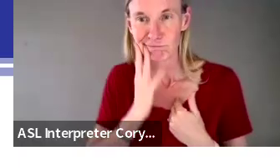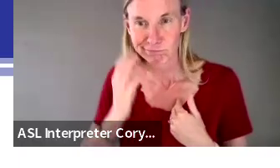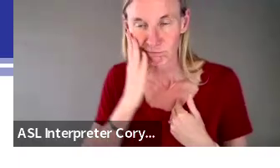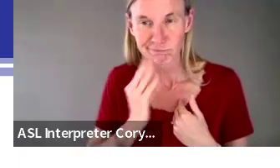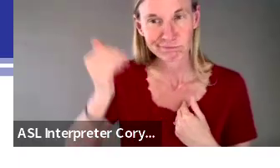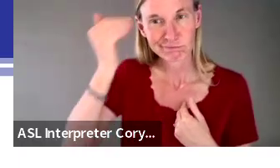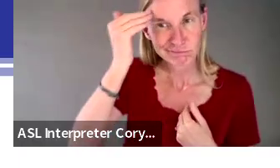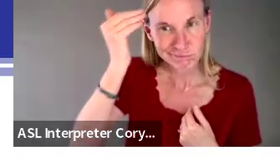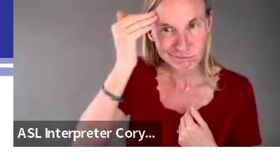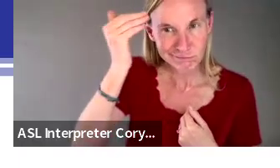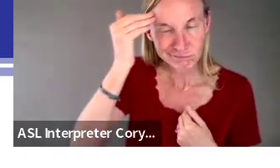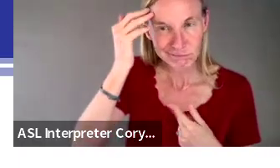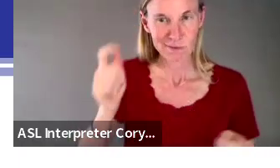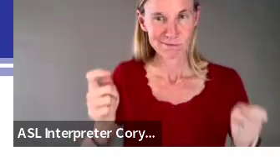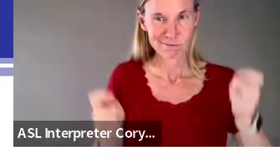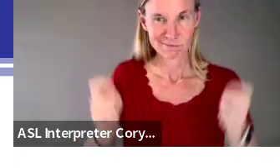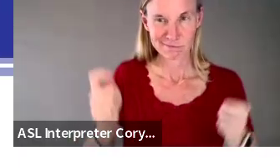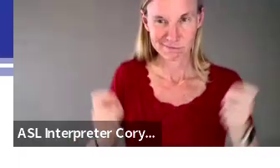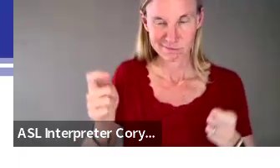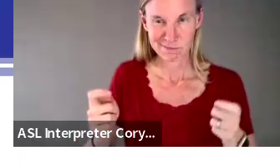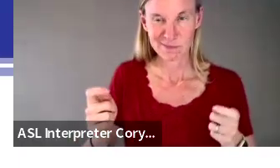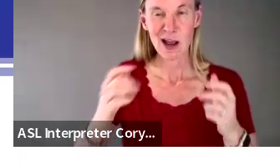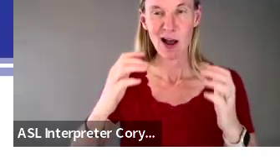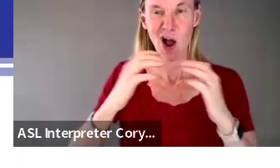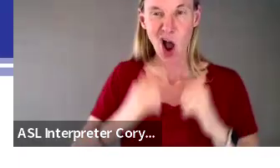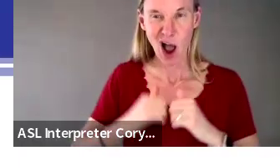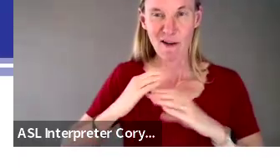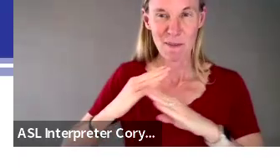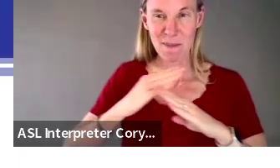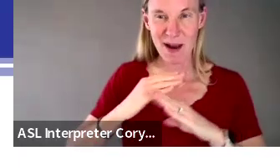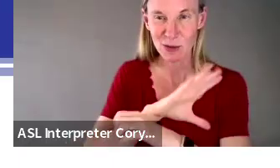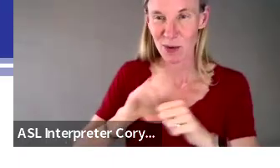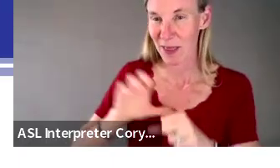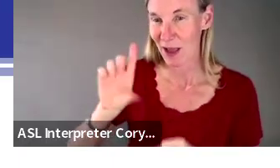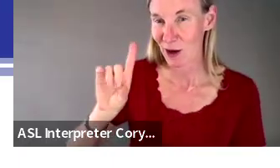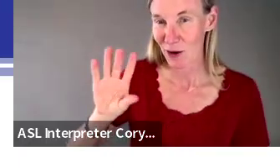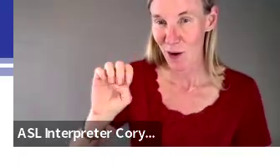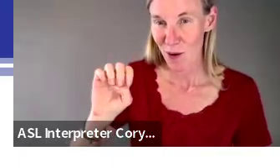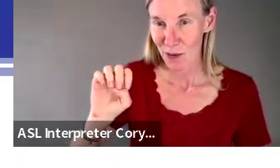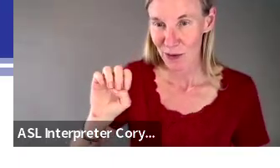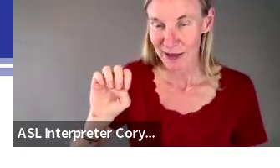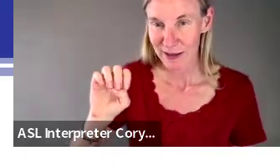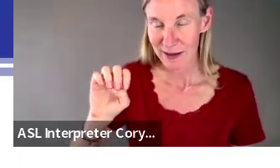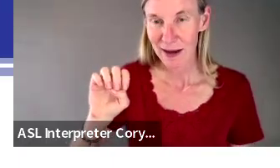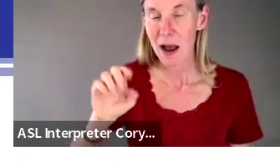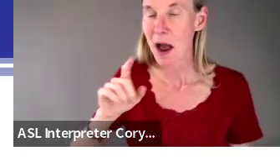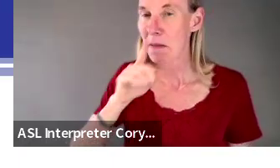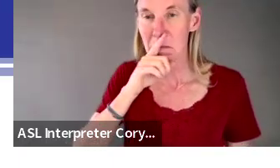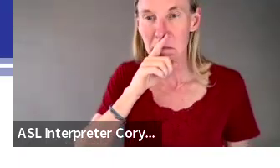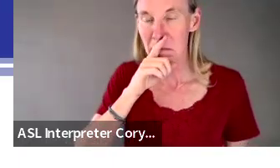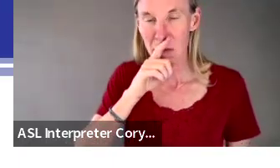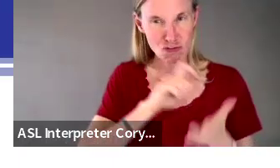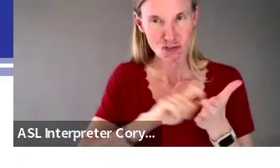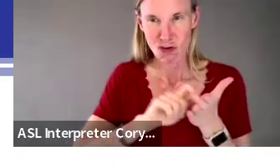and knowledge remediating accessibility barriers within code. So they don't necessarily need to